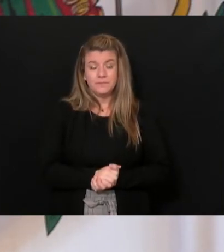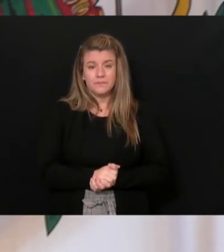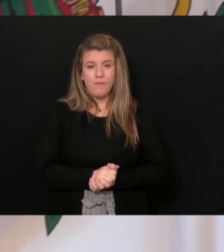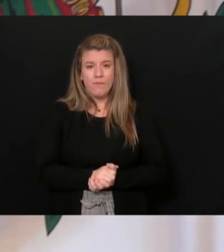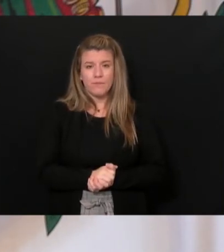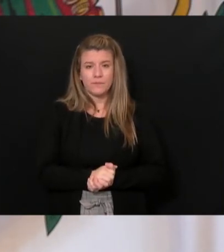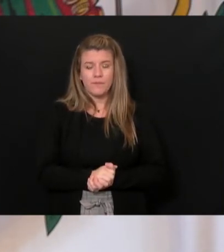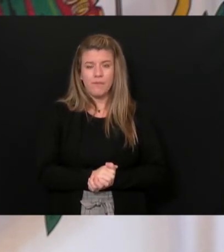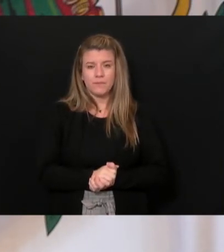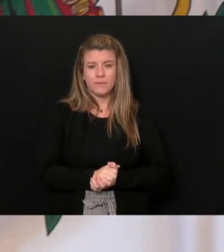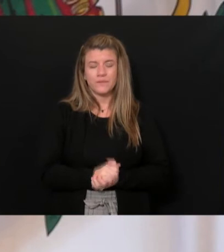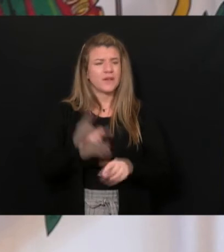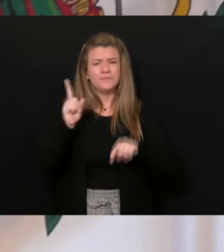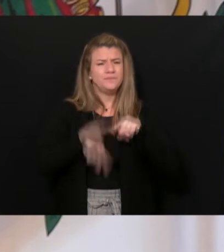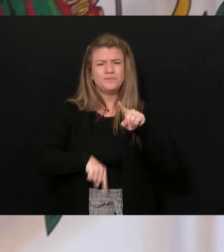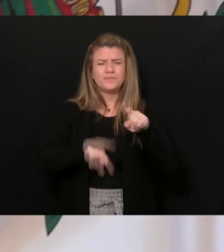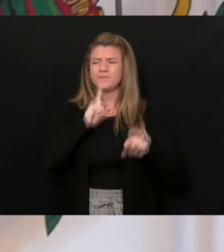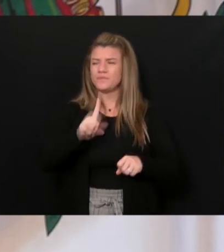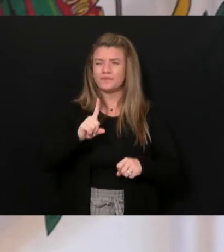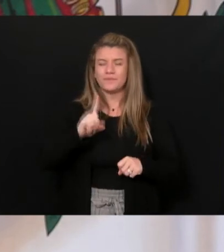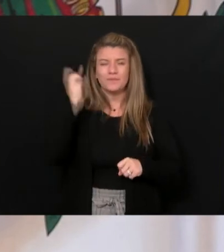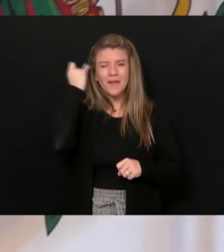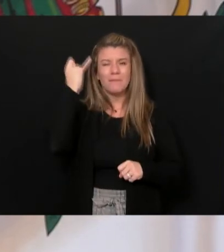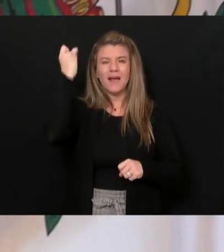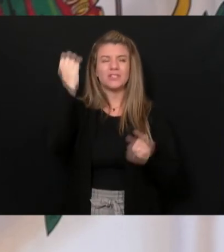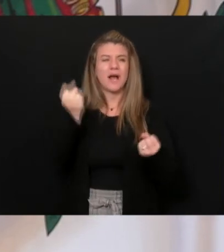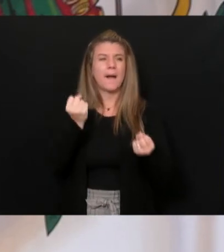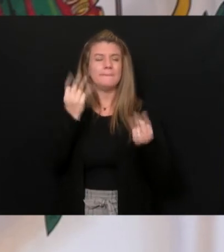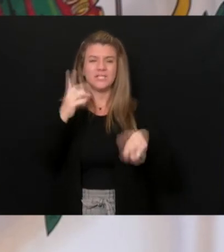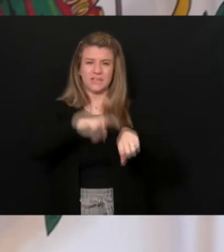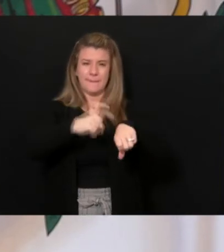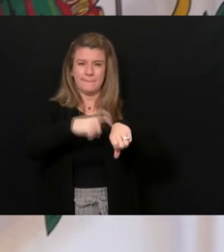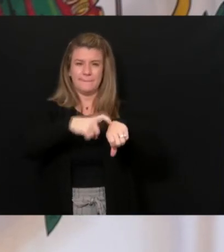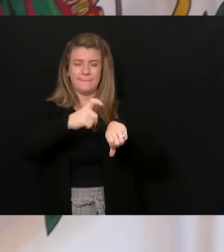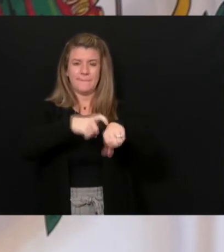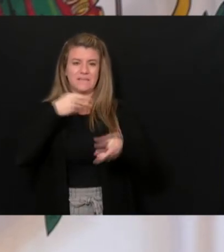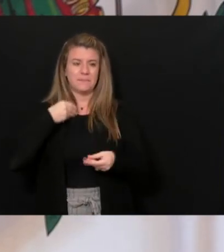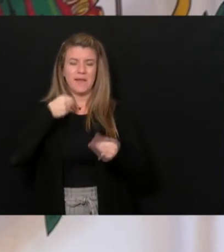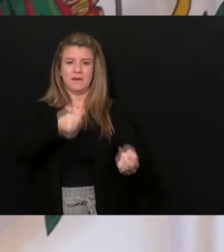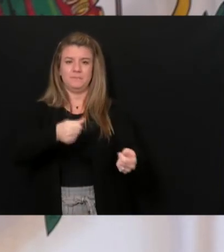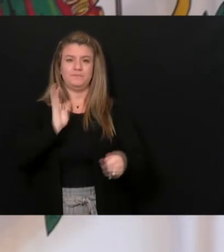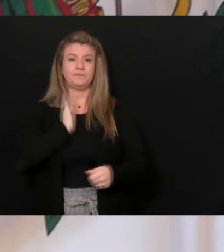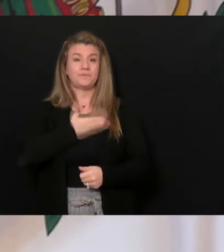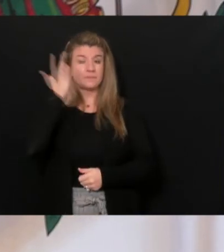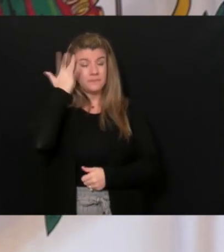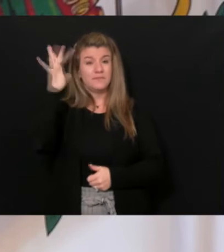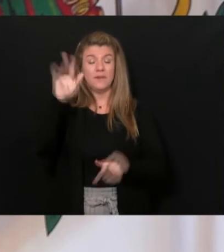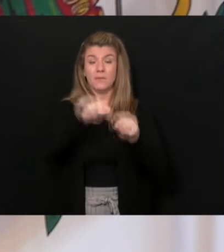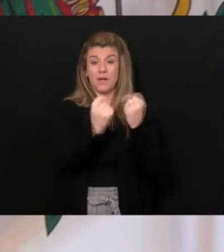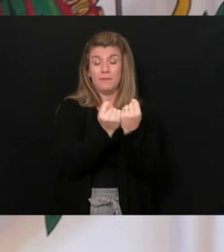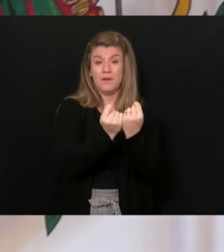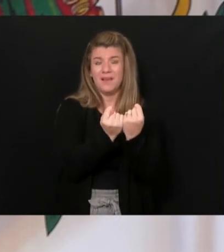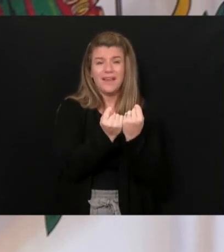can't imagine the hours that have been put in by our experts.